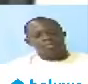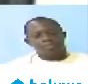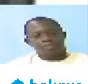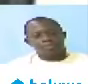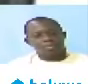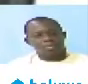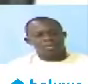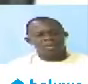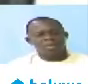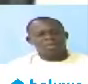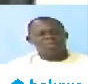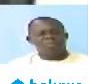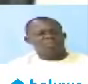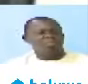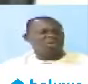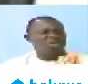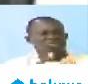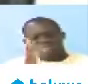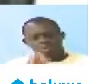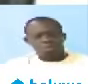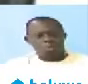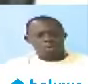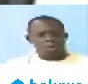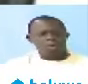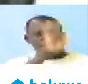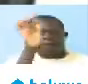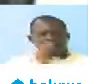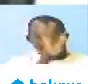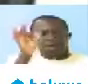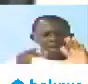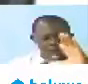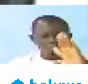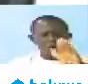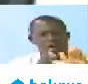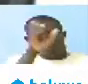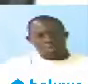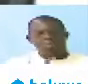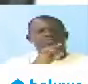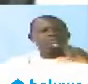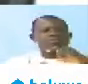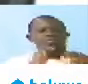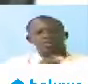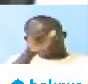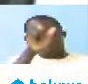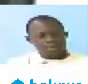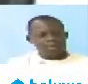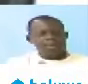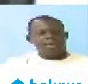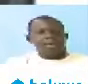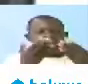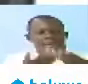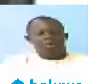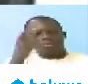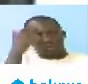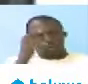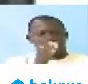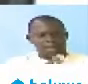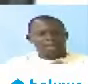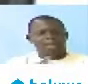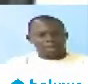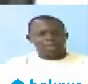it does look like we were diplomats. So a plane was somewhere for us, says in the phone. A plane